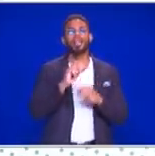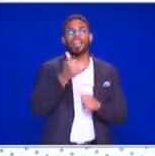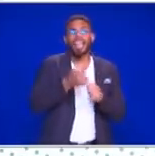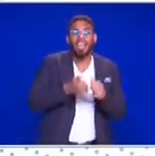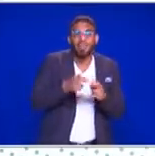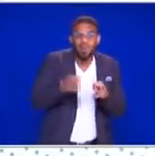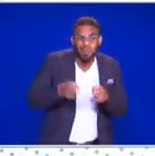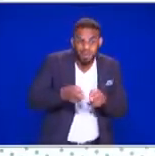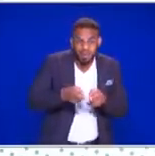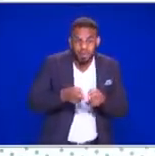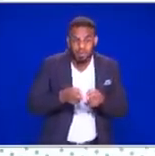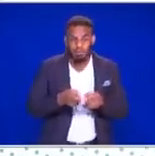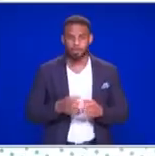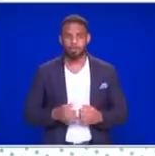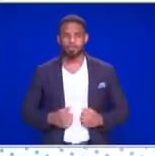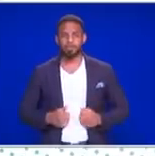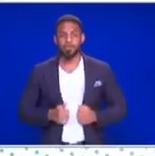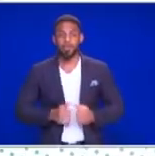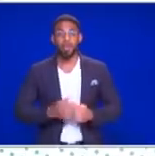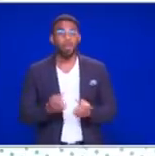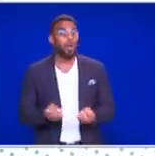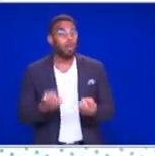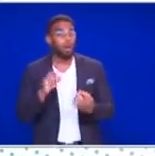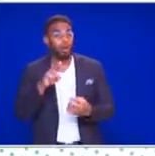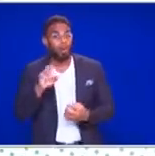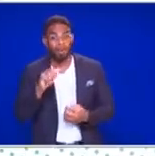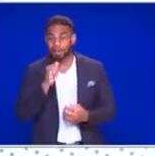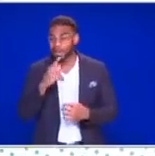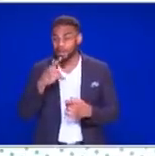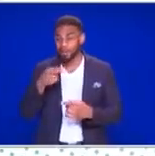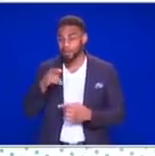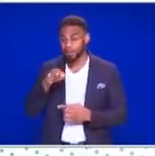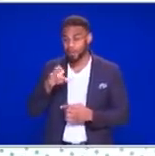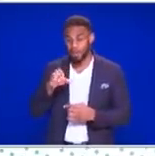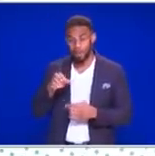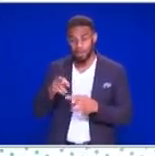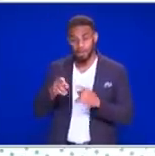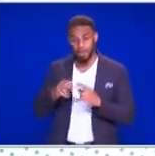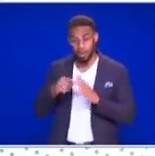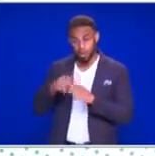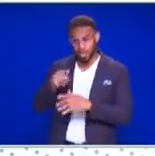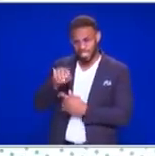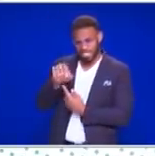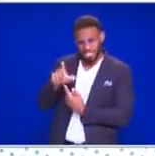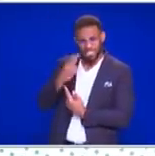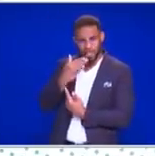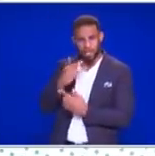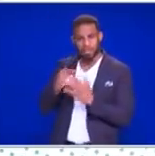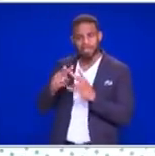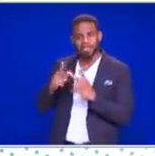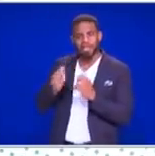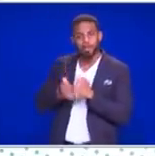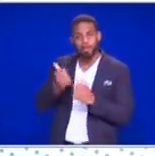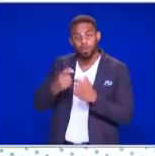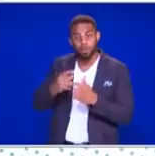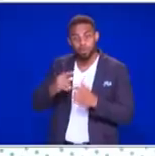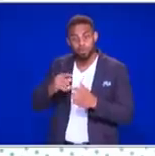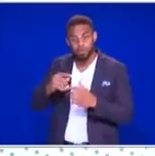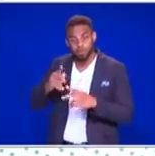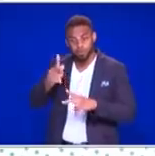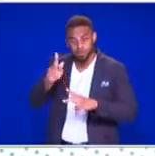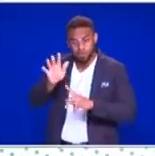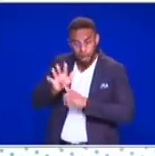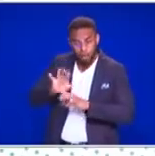every region. The multiracial non-Hispanic population, shown in teal, was the second most prevalent group in